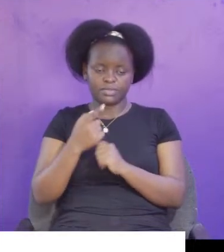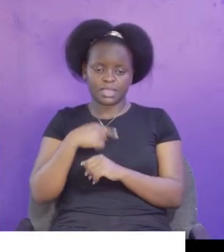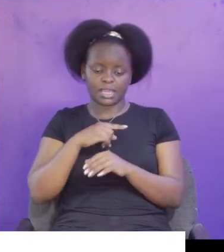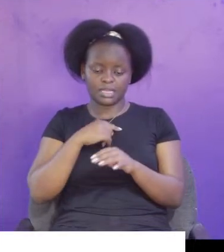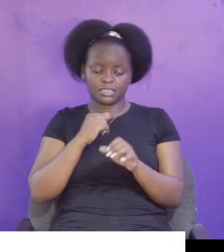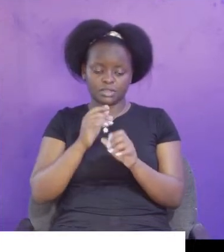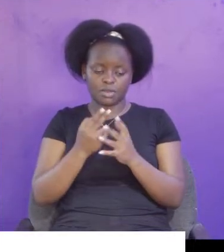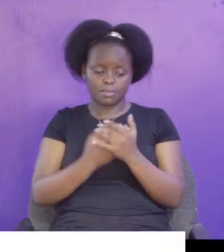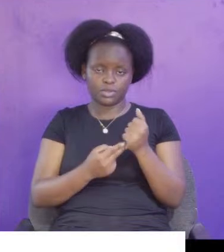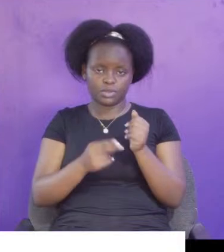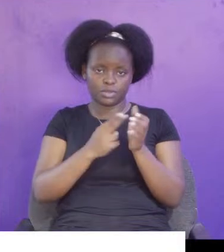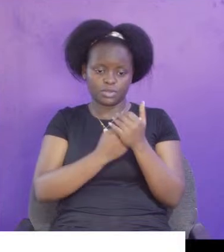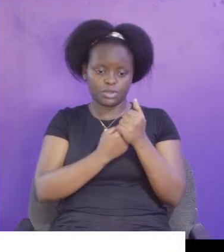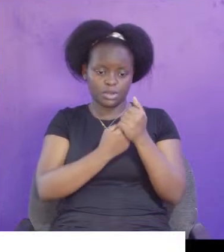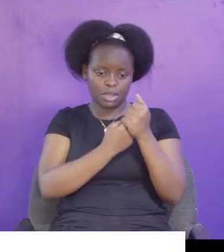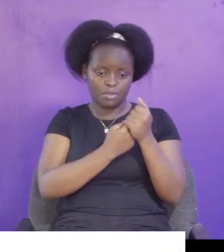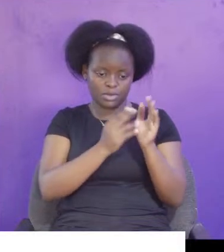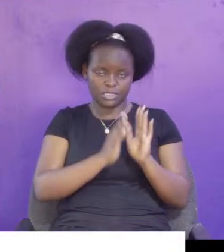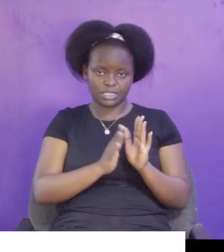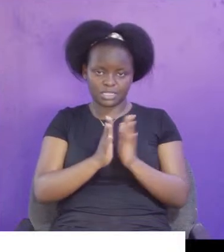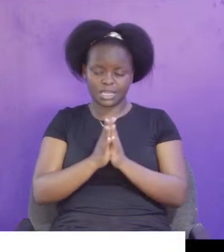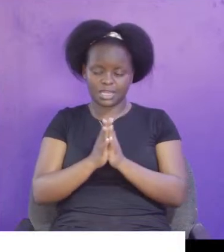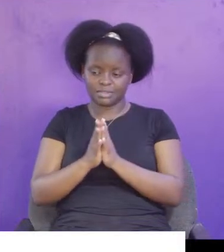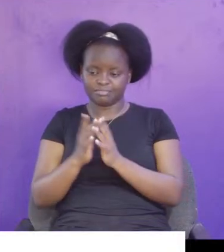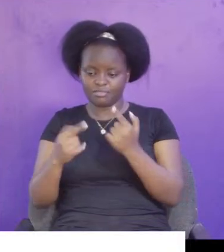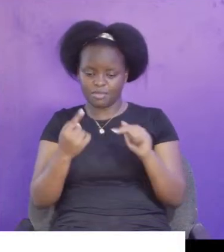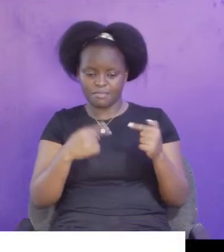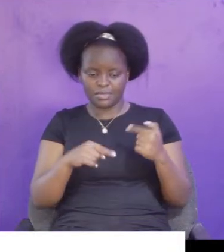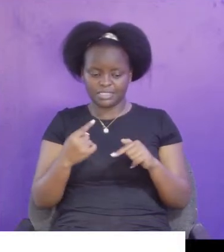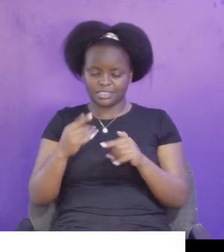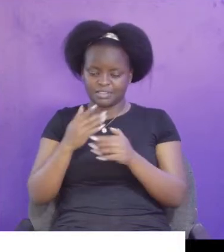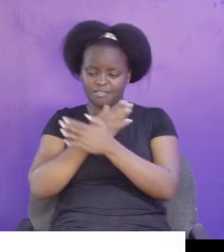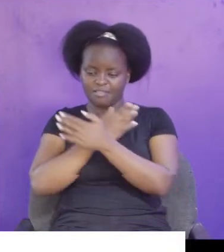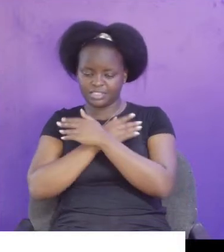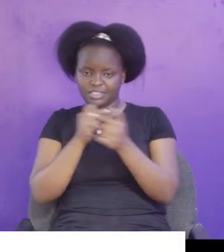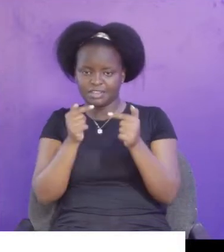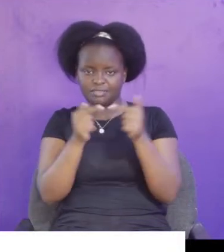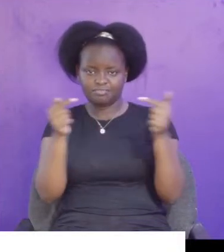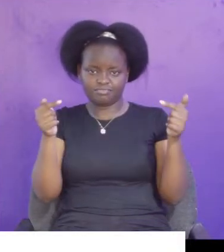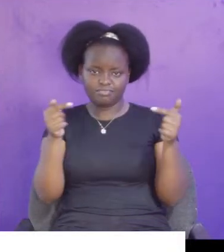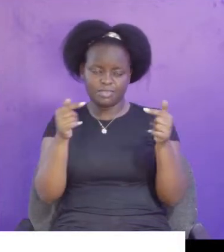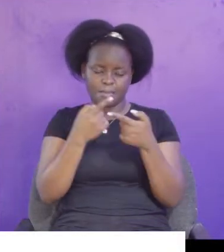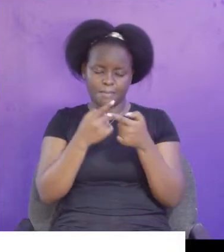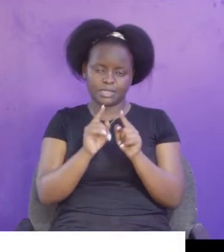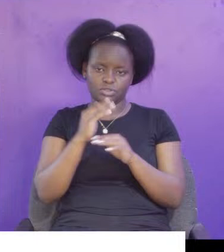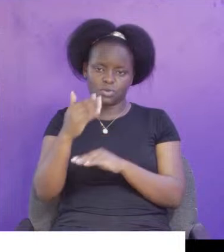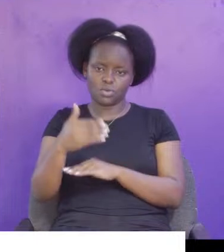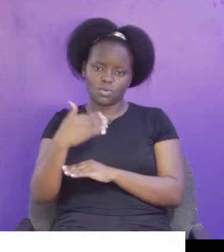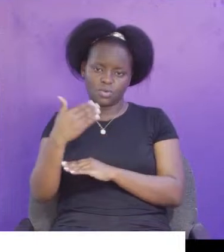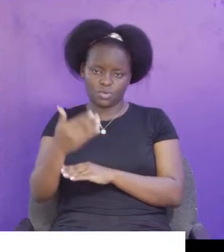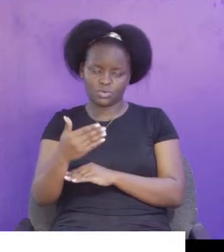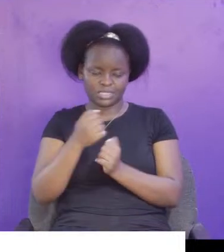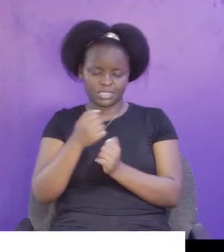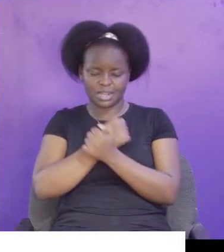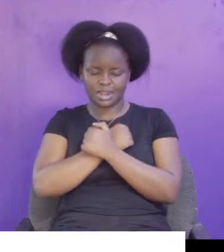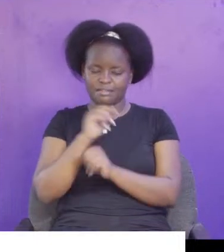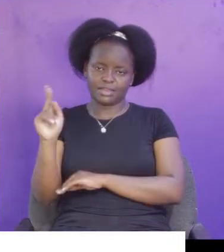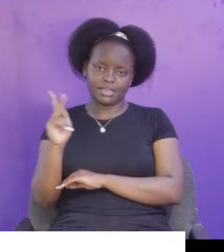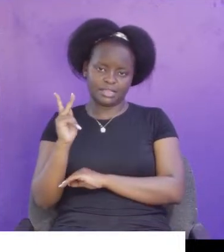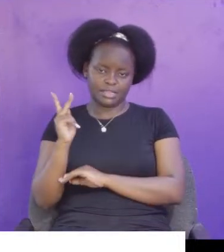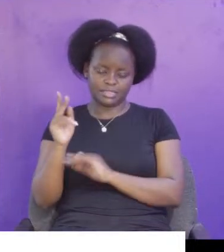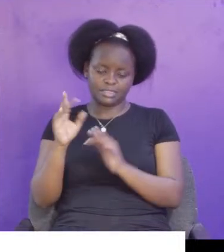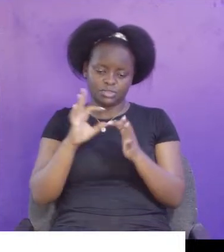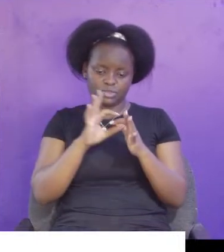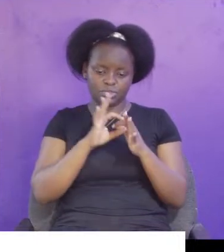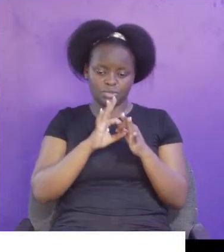competitors, friends and rivals, but always patriotic Kenyans, united